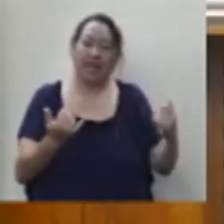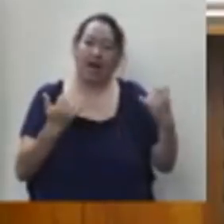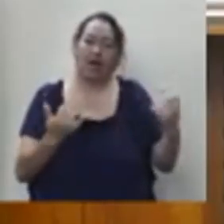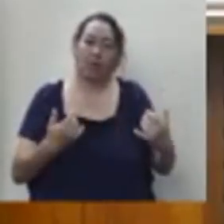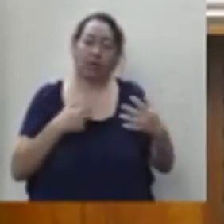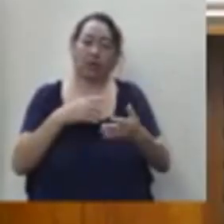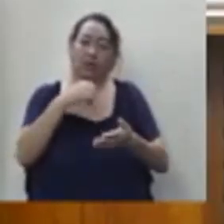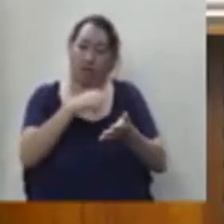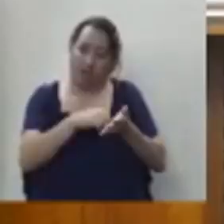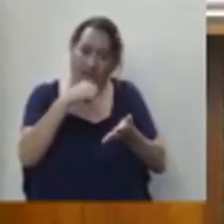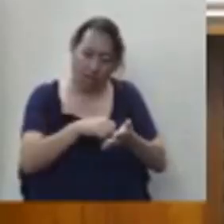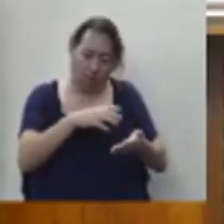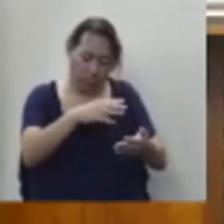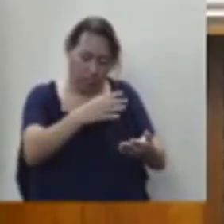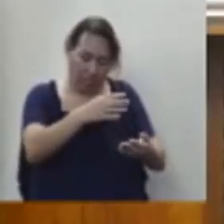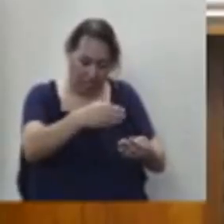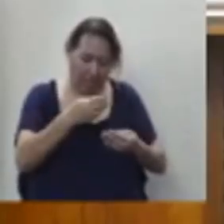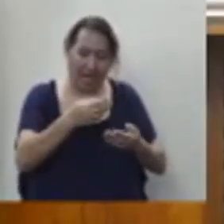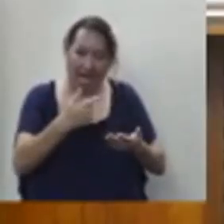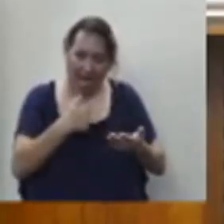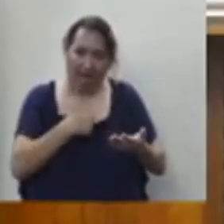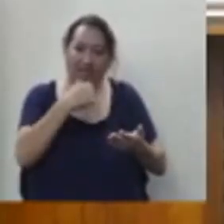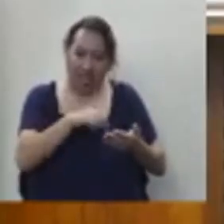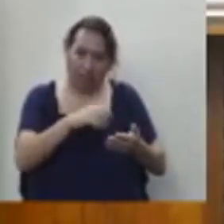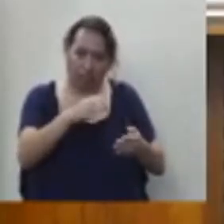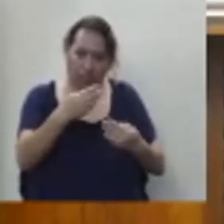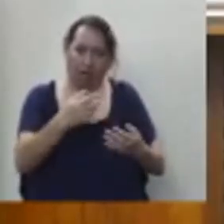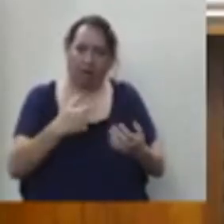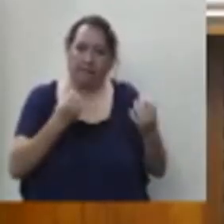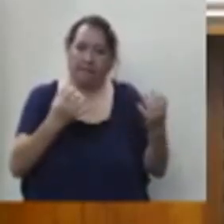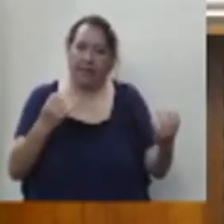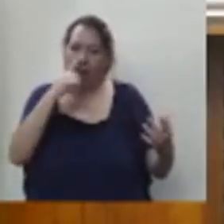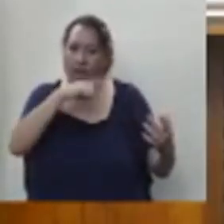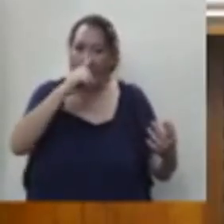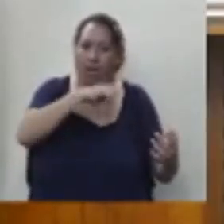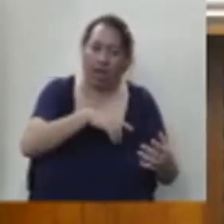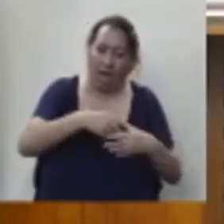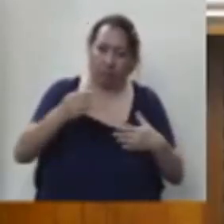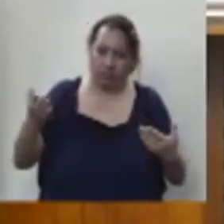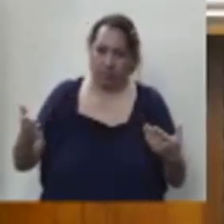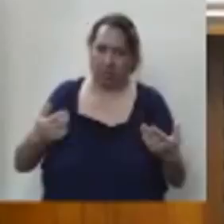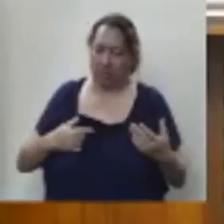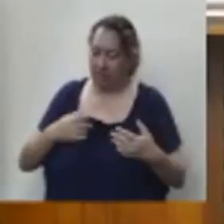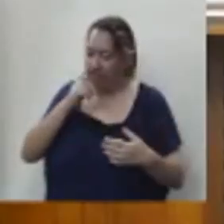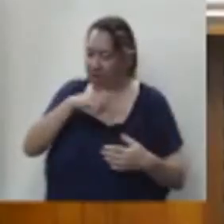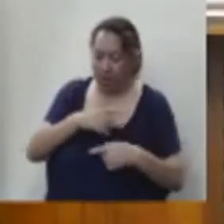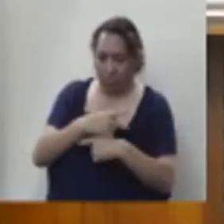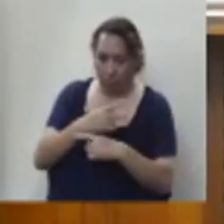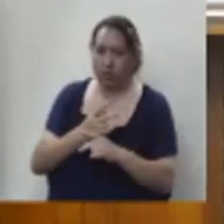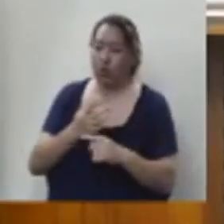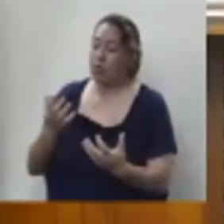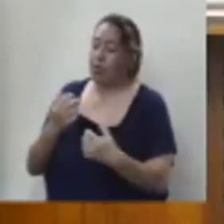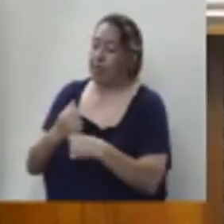counterfeit products that are out there. And so we want to ensure that the safety is in place.